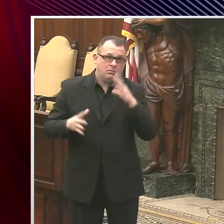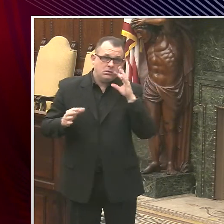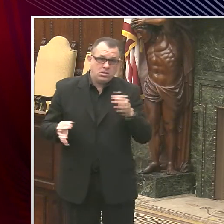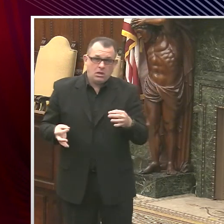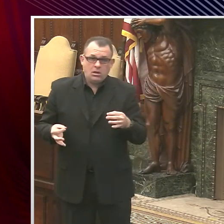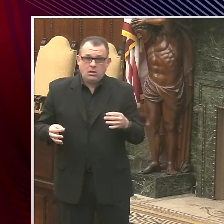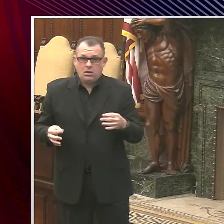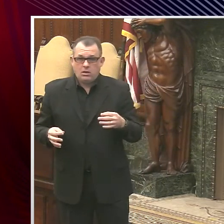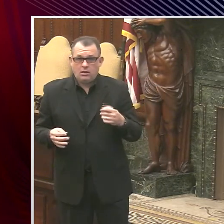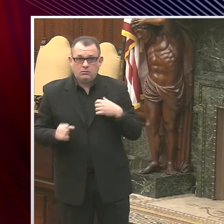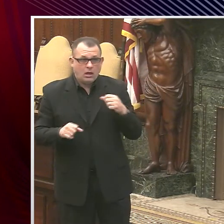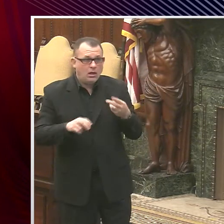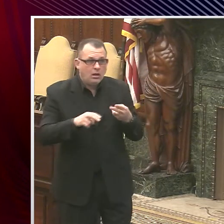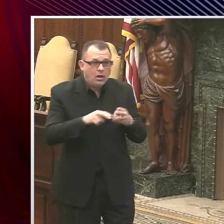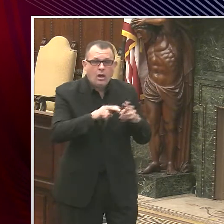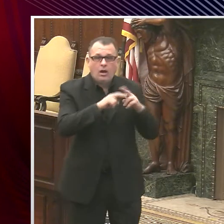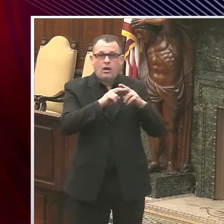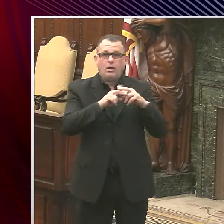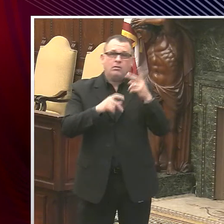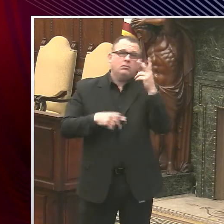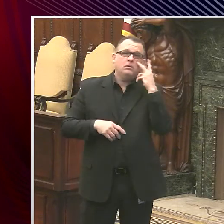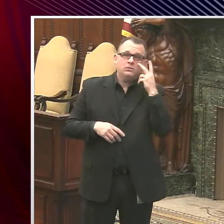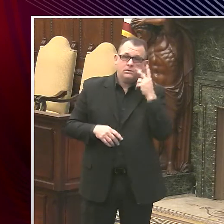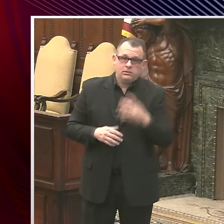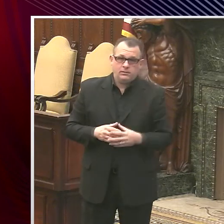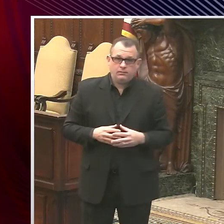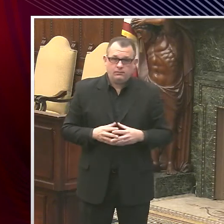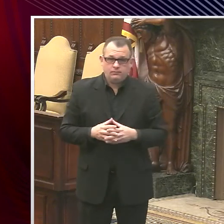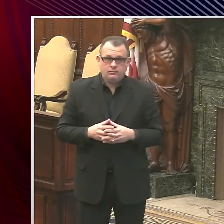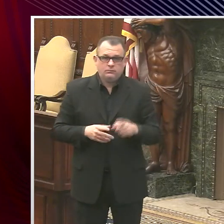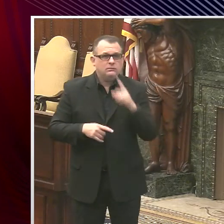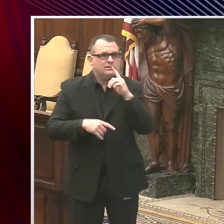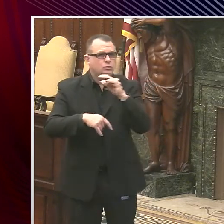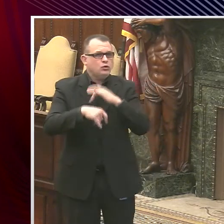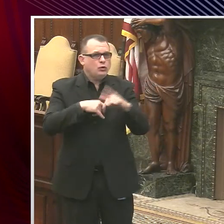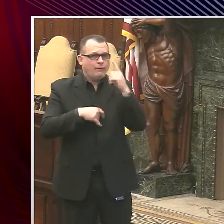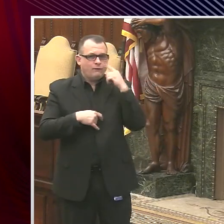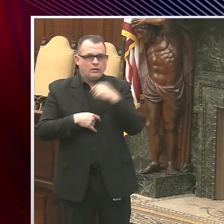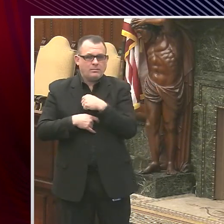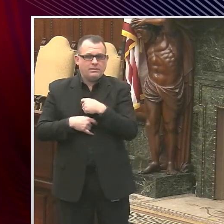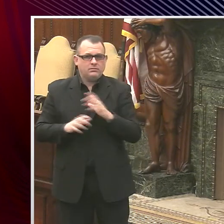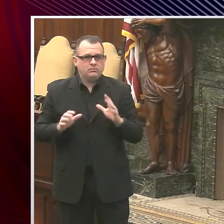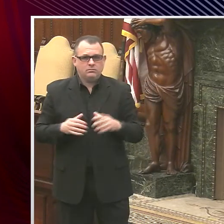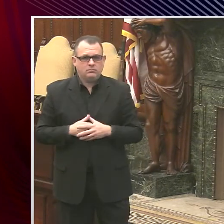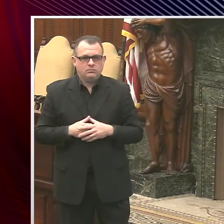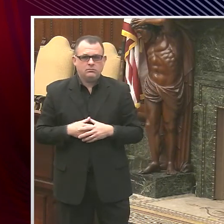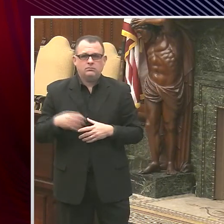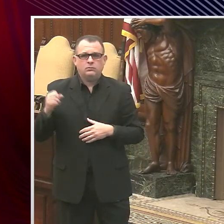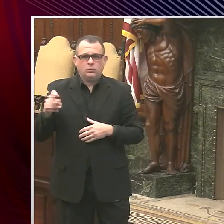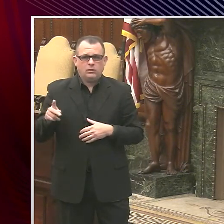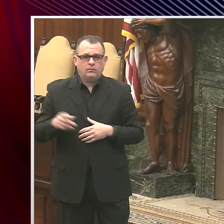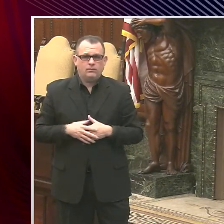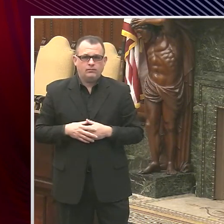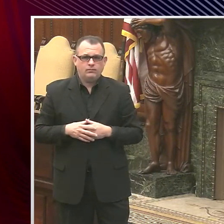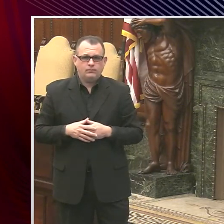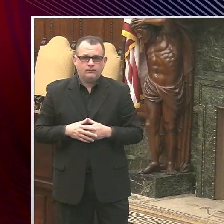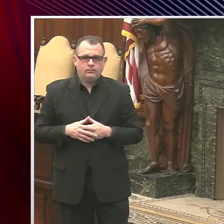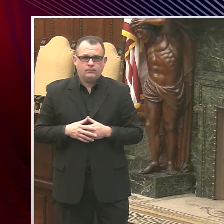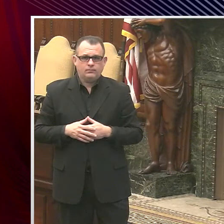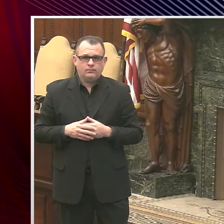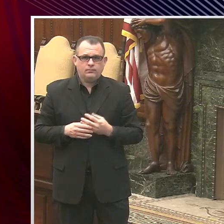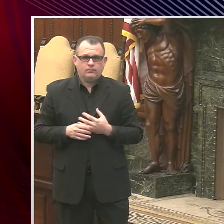any implications for us here in Philadelphia. So it's just really too early for me to answer that question. Okay, and have you had a chance to see